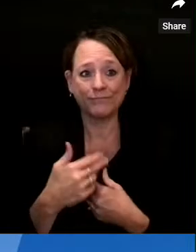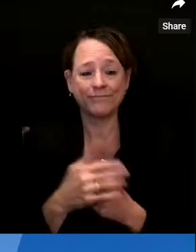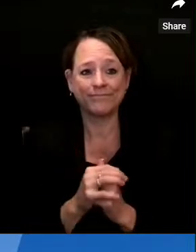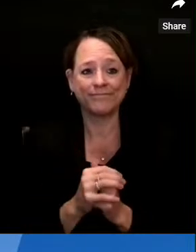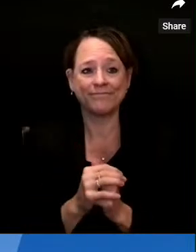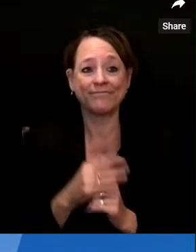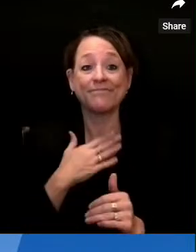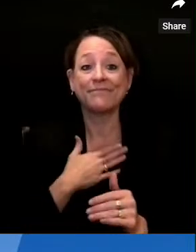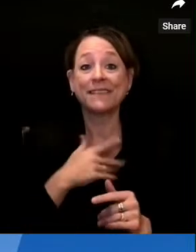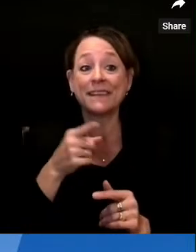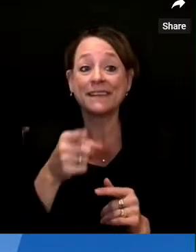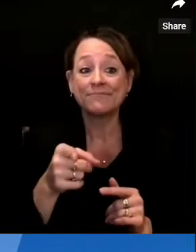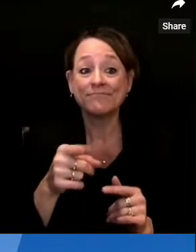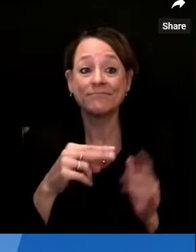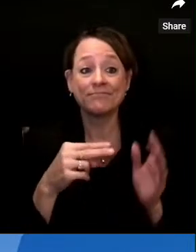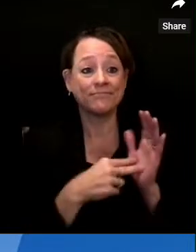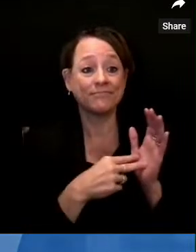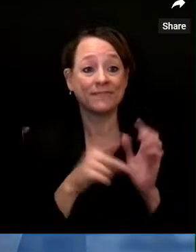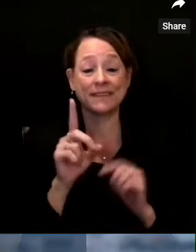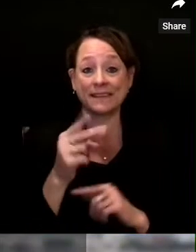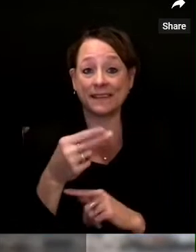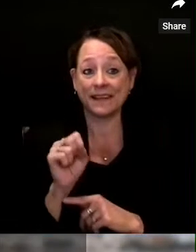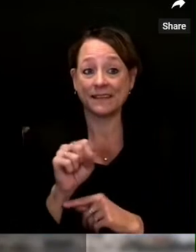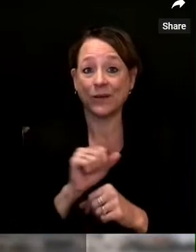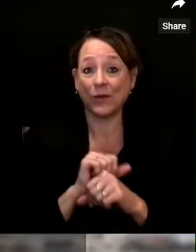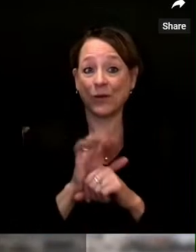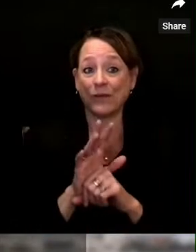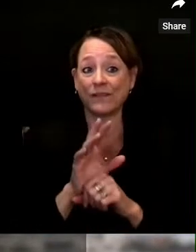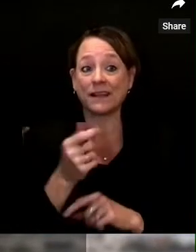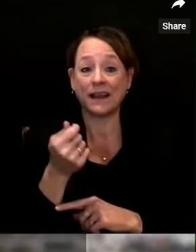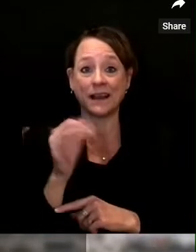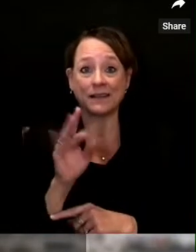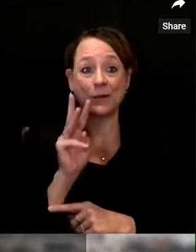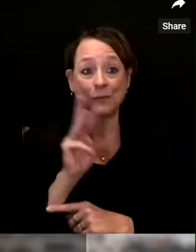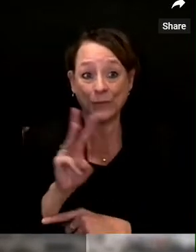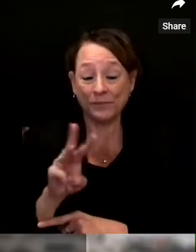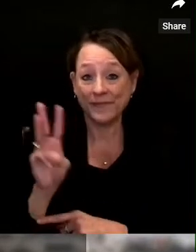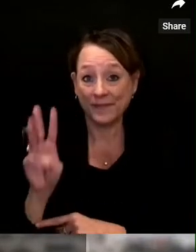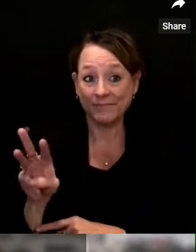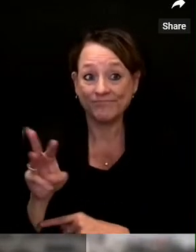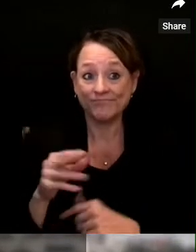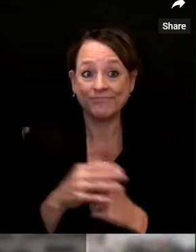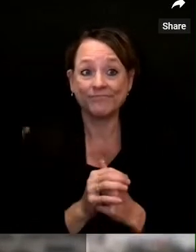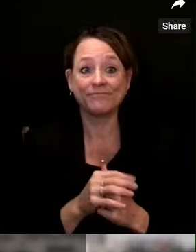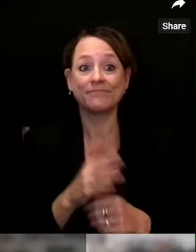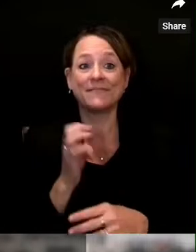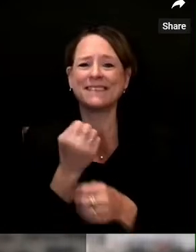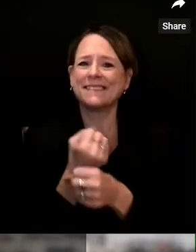DHS COVID-19 web pages for data and guidance. Be safe and have a great afternoon.